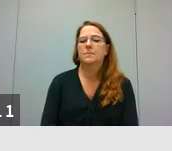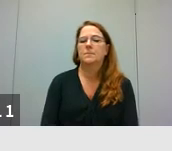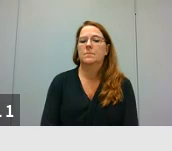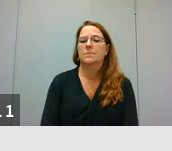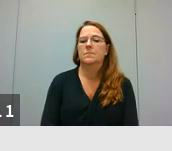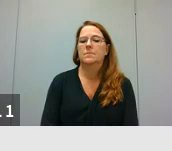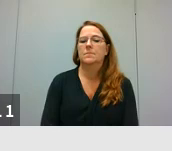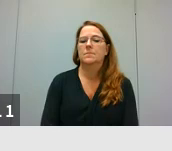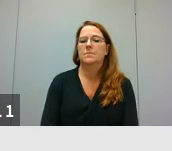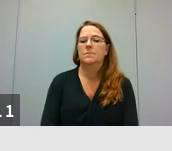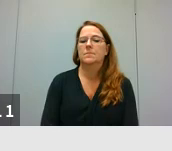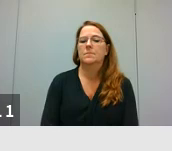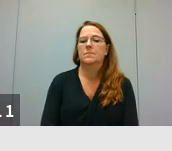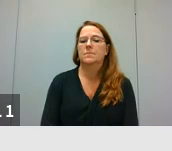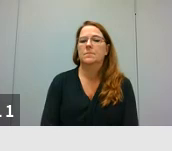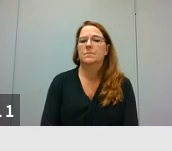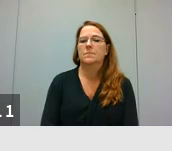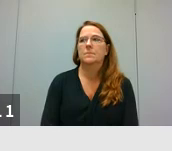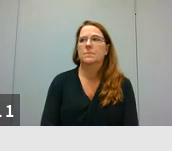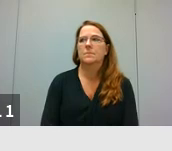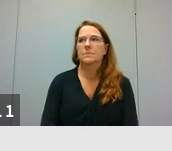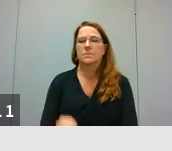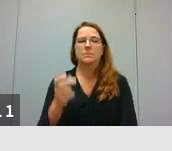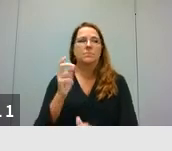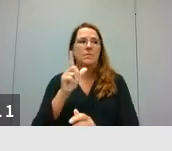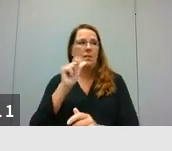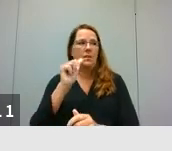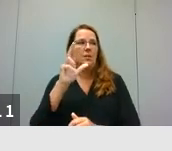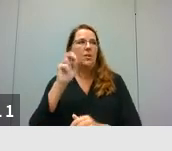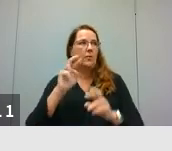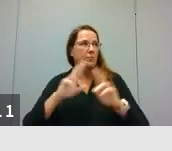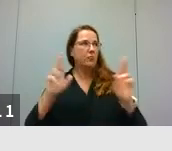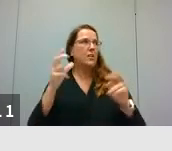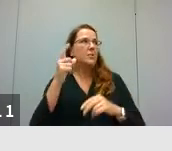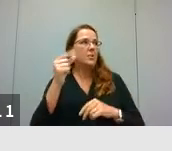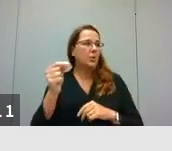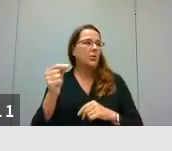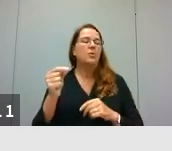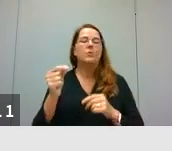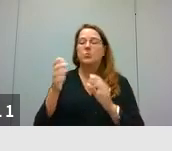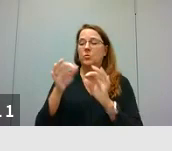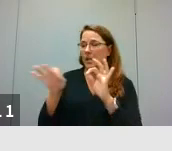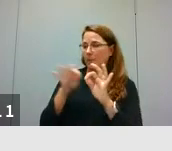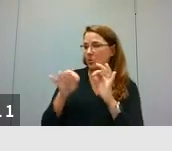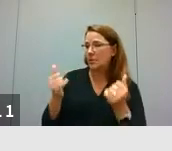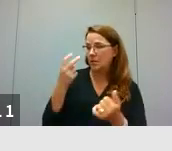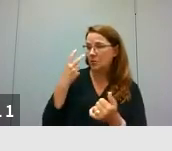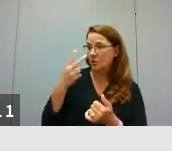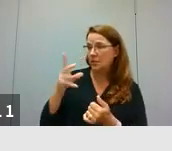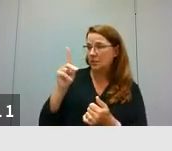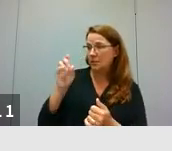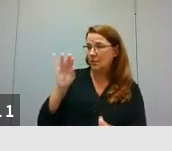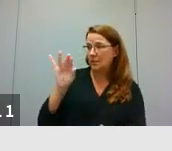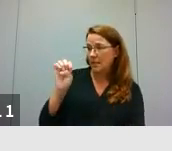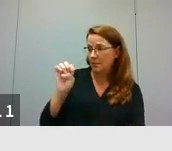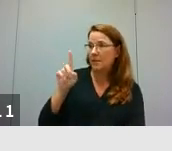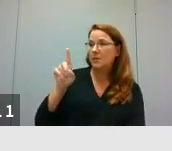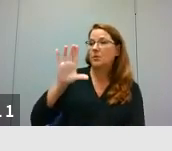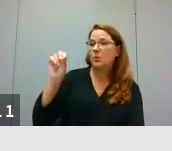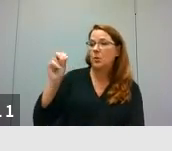Are you done with that, Lauren? Is she ready to go? Yeah. Okay, please Everything's try and been done. caption now, Debbie. You're co-host and you are assigned to